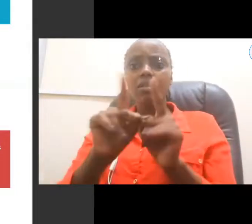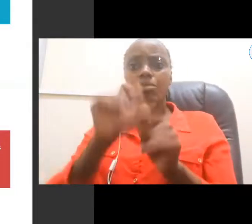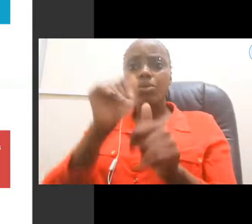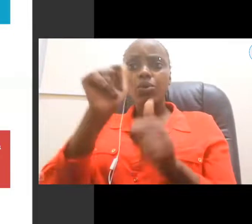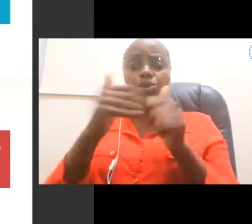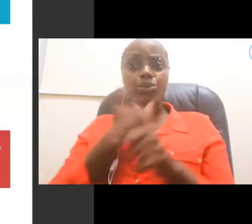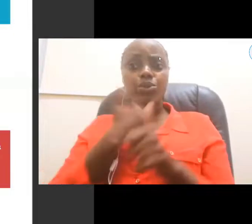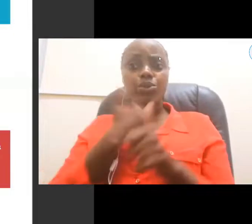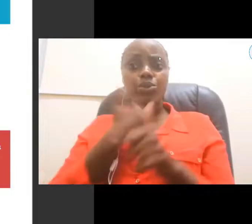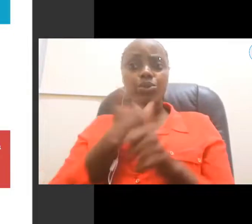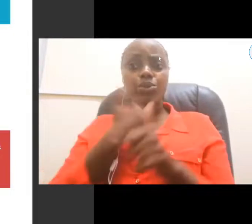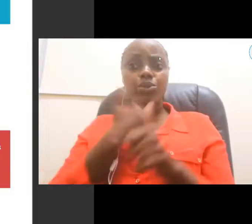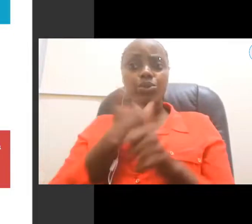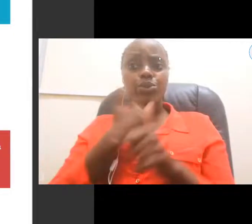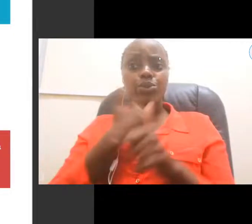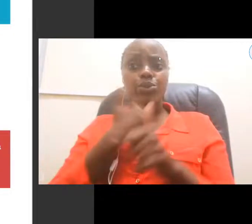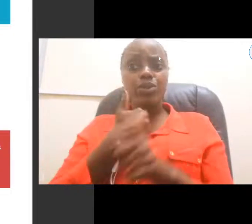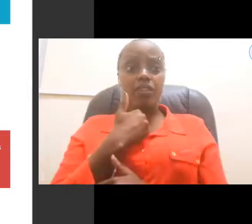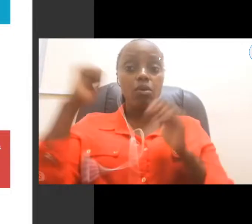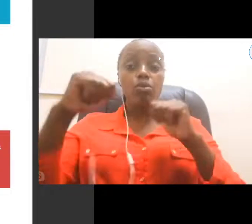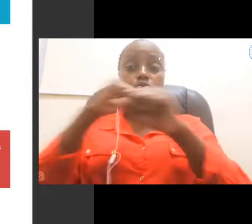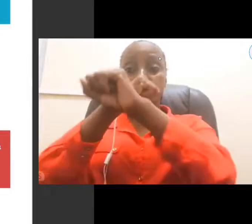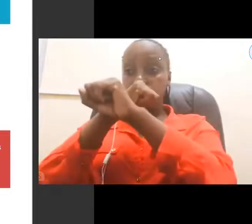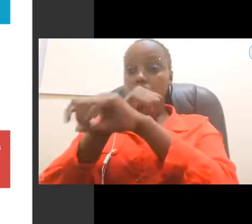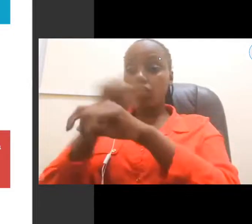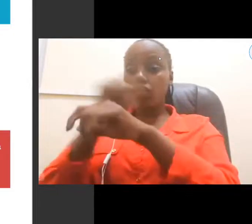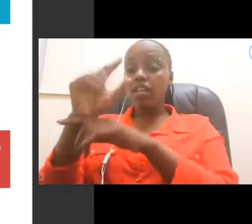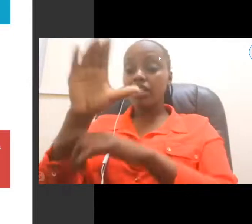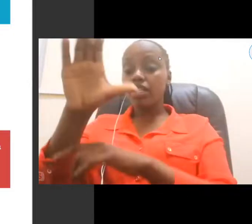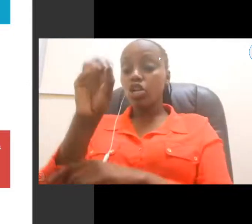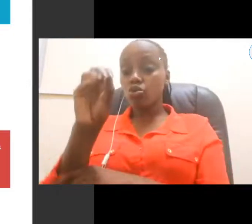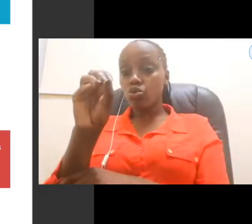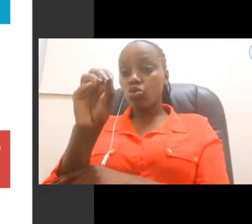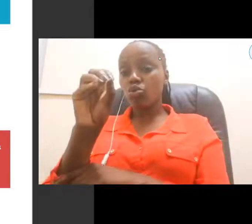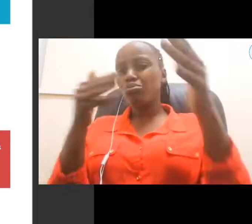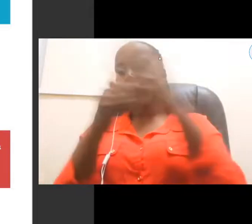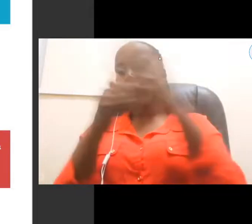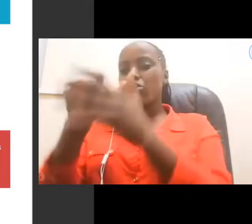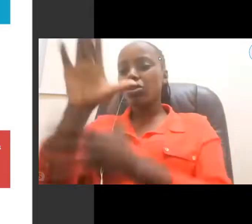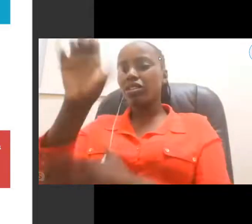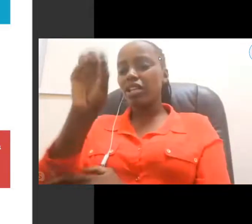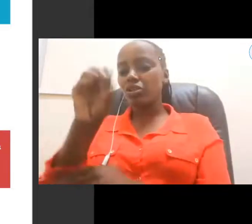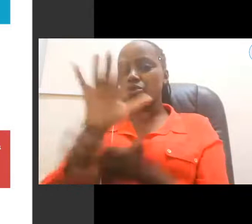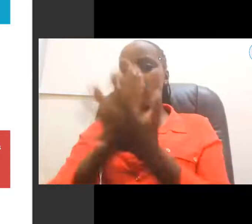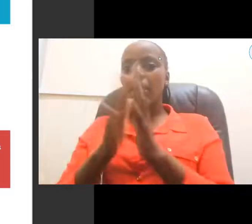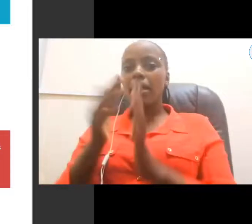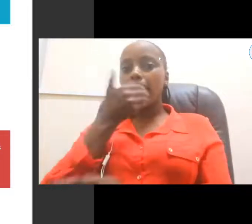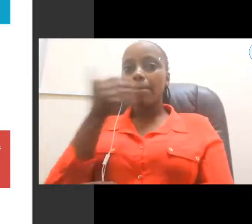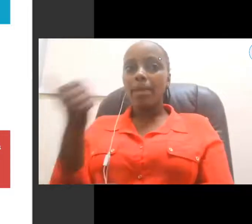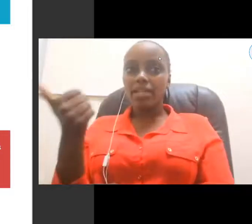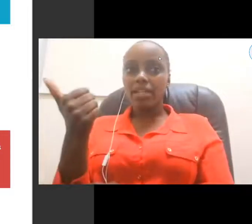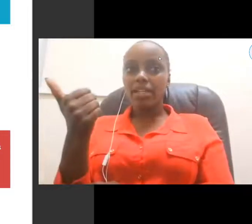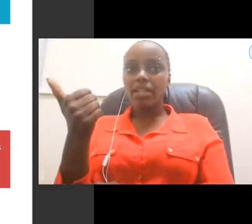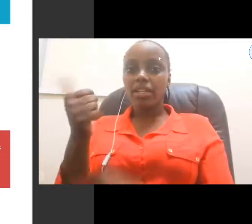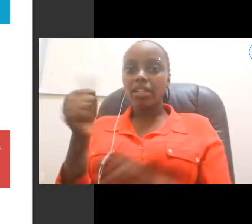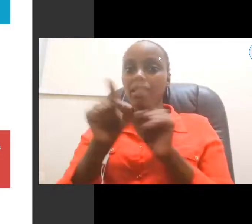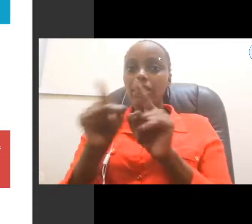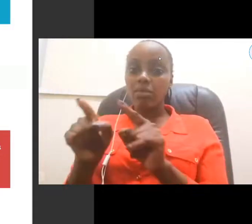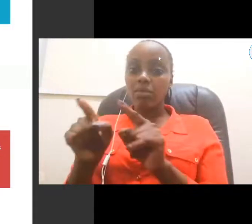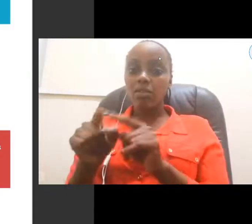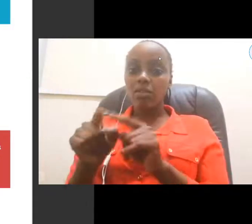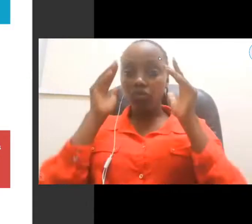that could prevent the CSO Forum to be what it desired to be. And in terms of gap analysis, we're also looking at